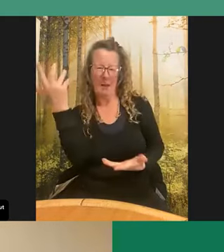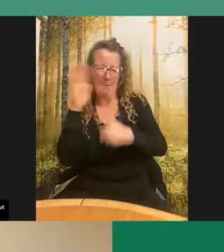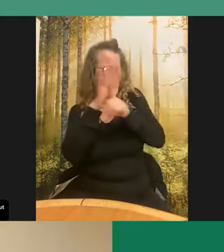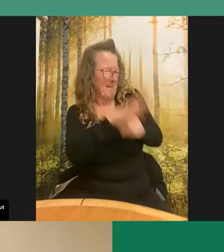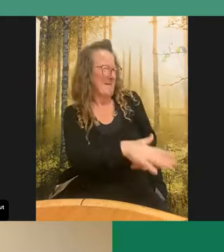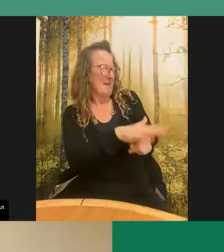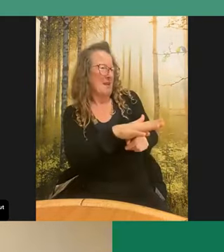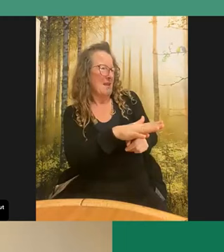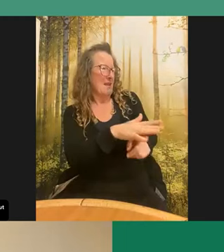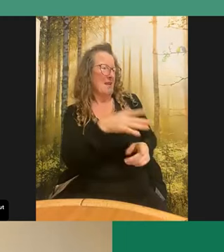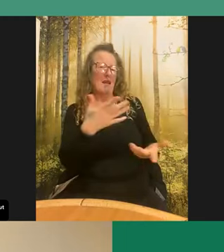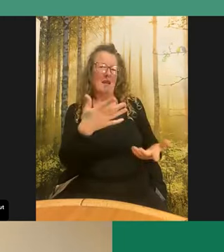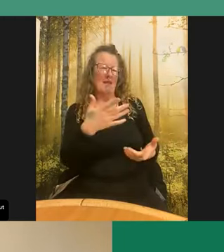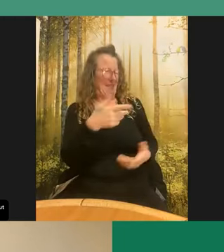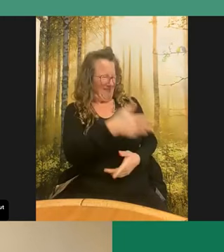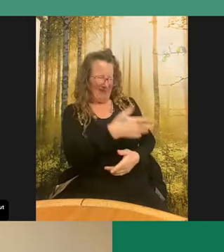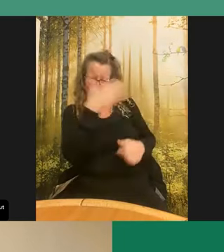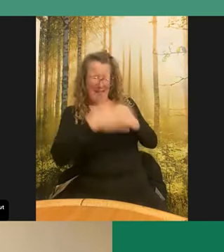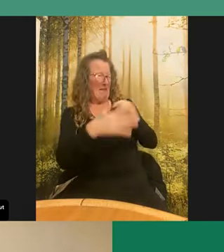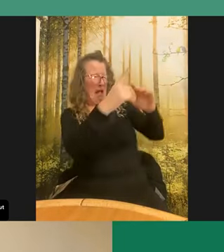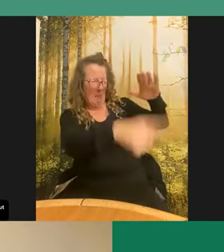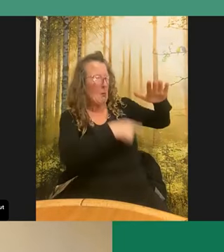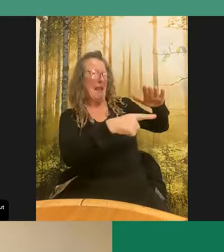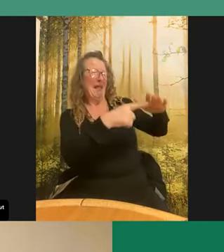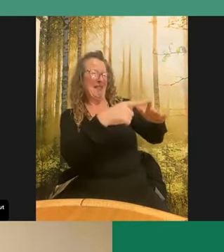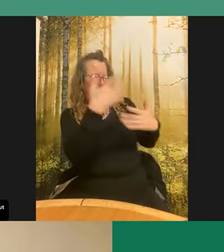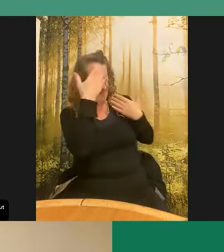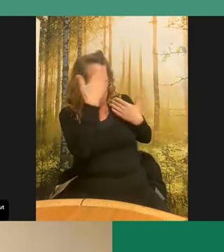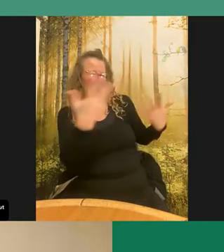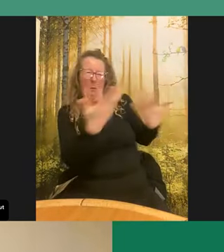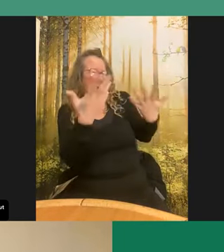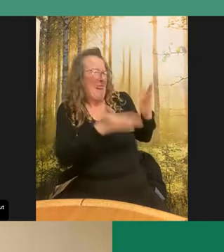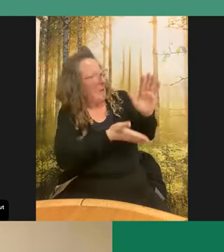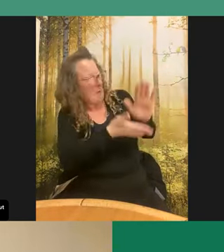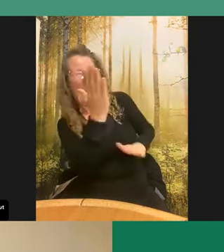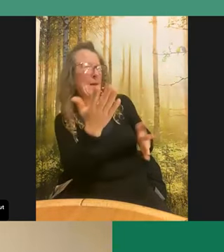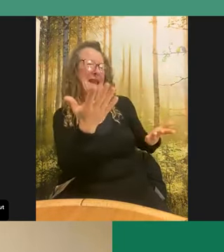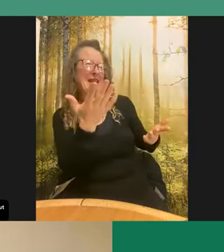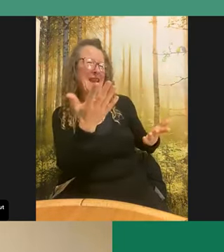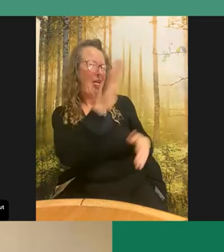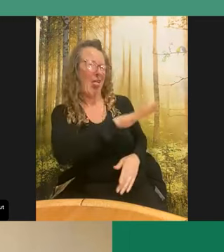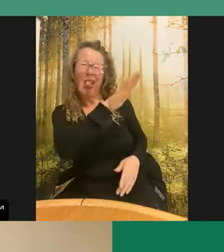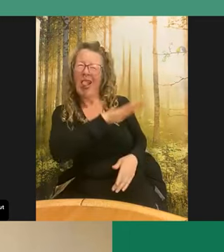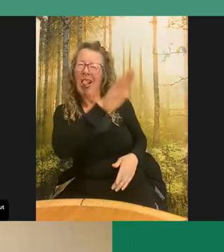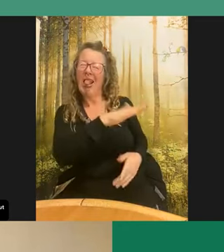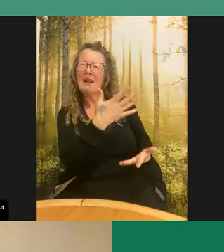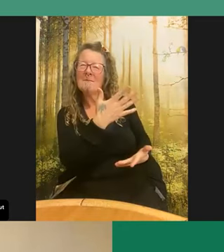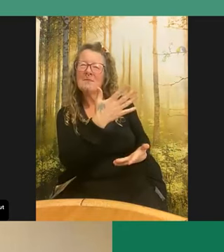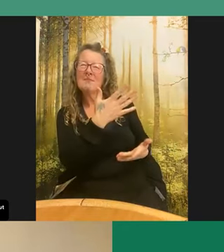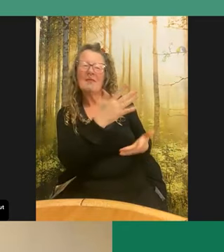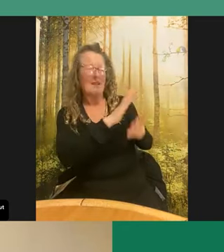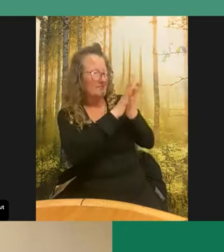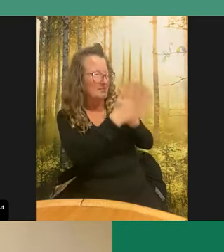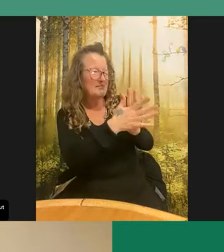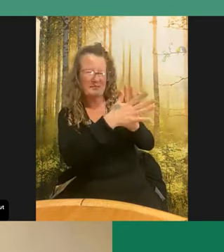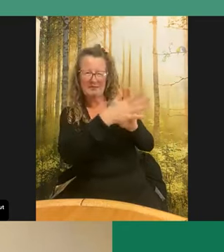them not knowing where they're going, even though this was where they live, sort of, I guess, eradicating their knowledge and the ignorance